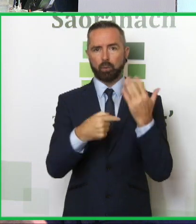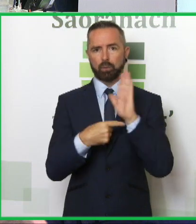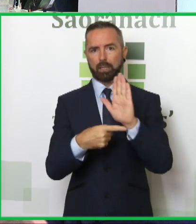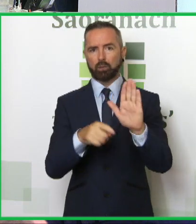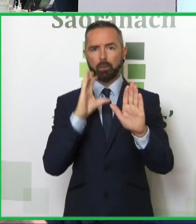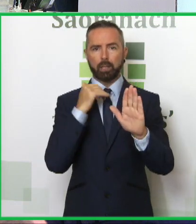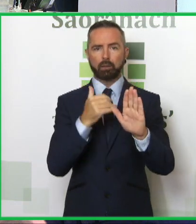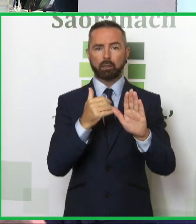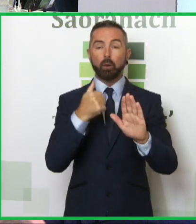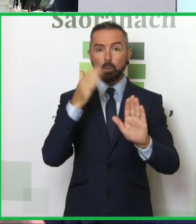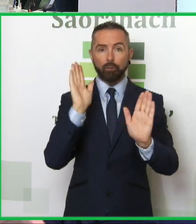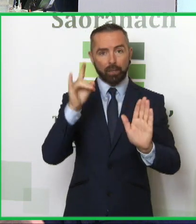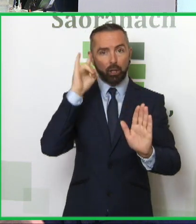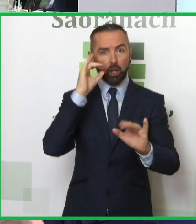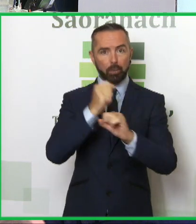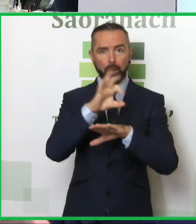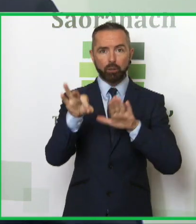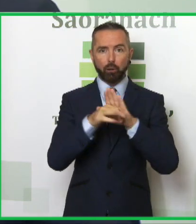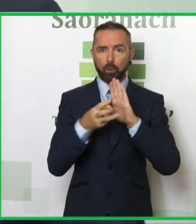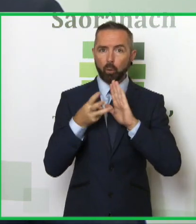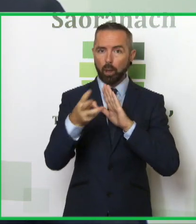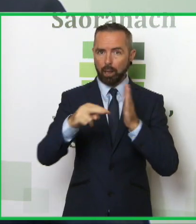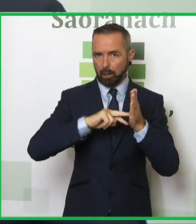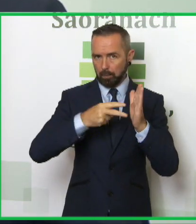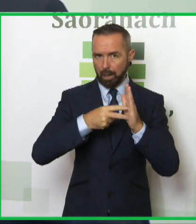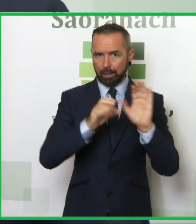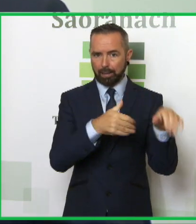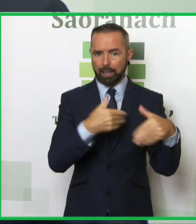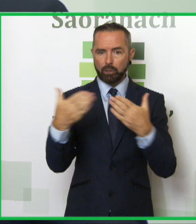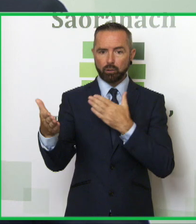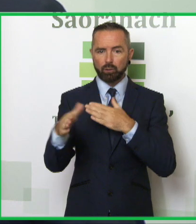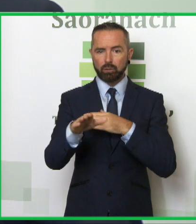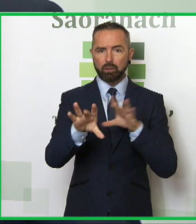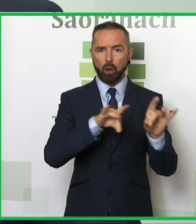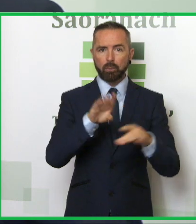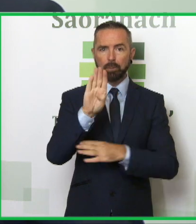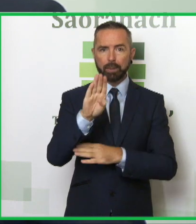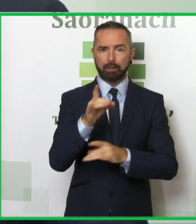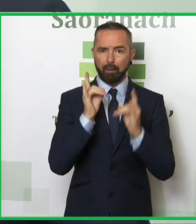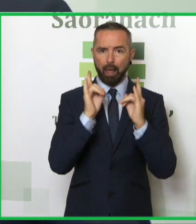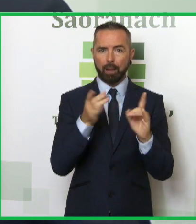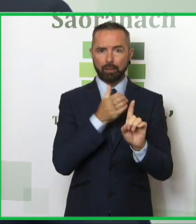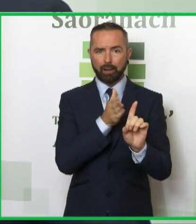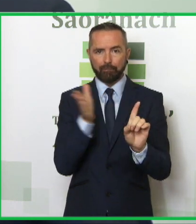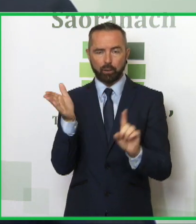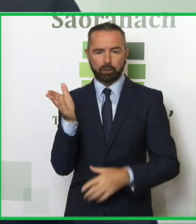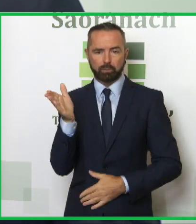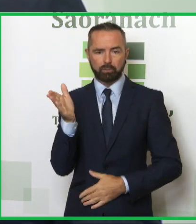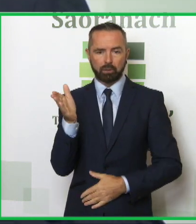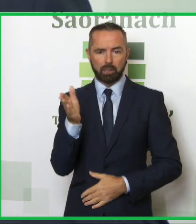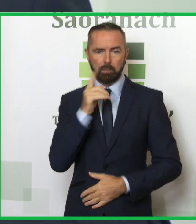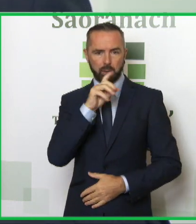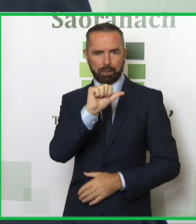because even though you've heard that the government intends and plans to introduce option B, which is health diversion, as I said,